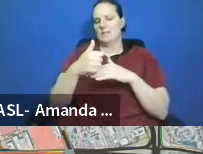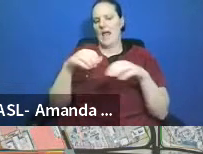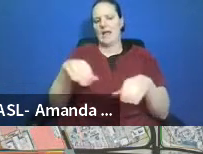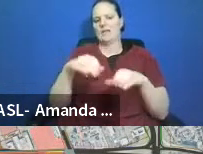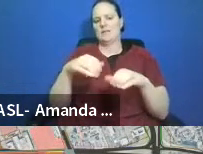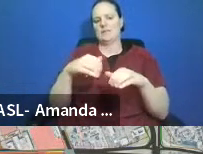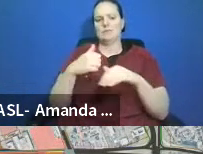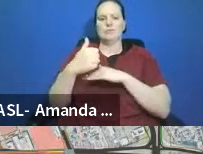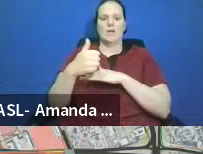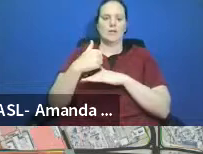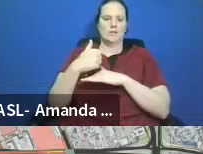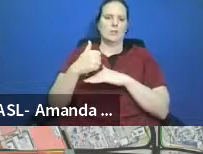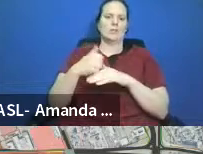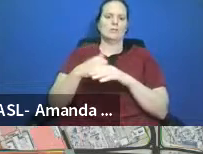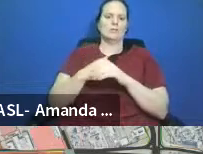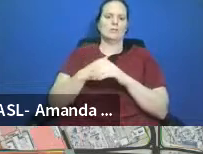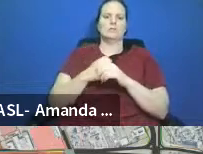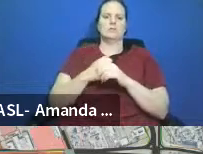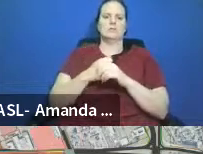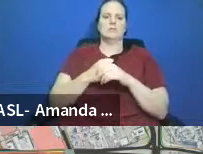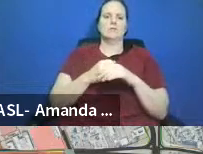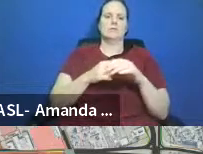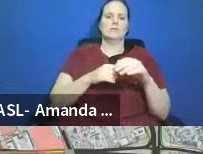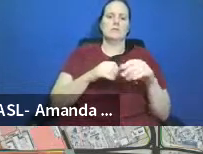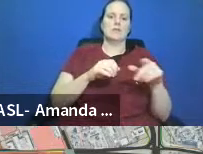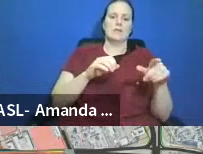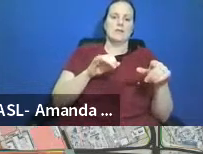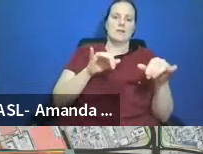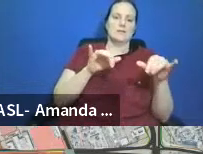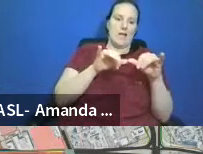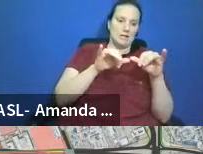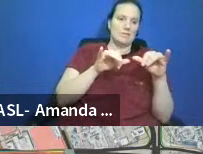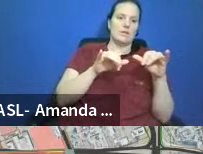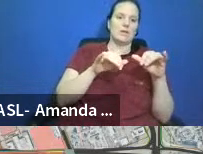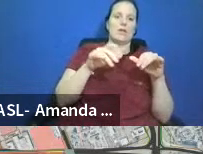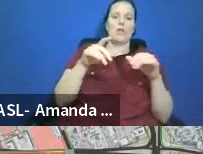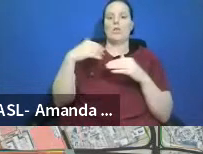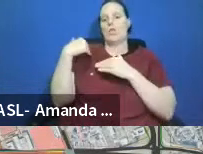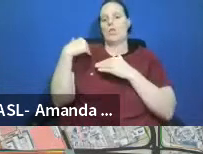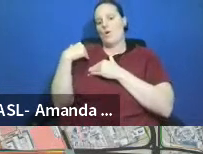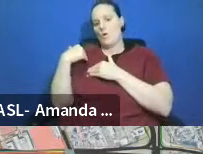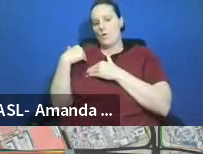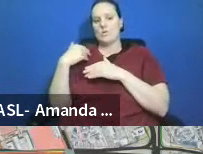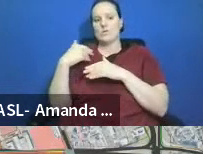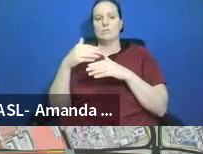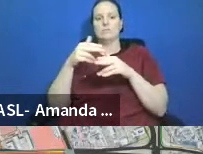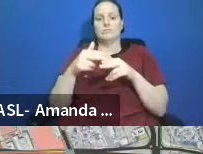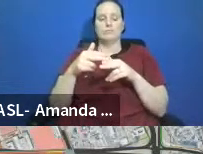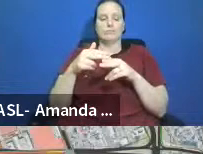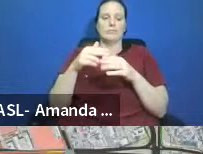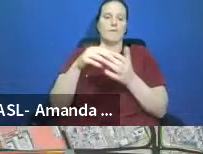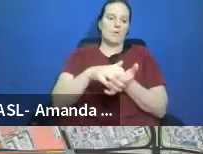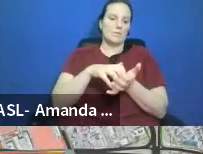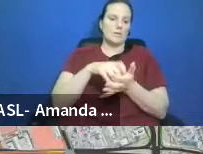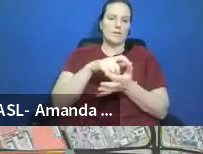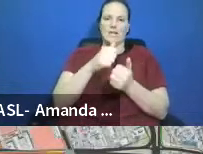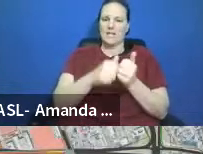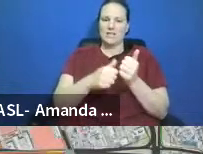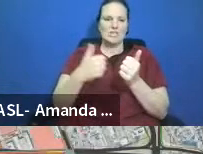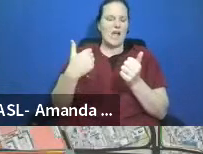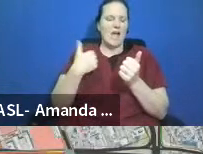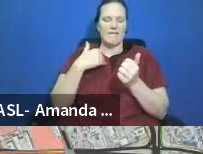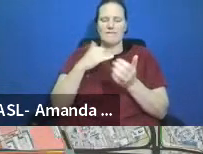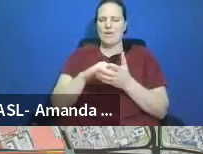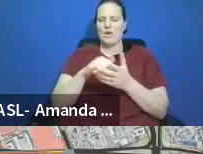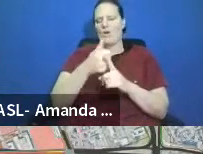have, we have seismic vulnerability today. Each one of these has all of their purpose inside of it. So